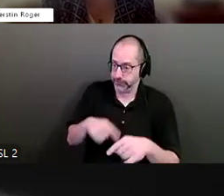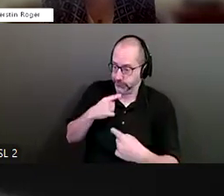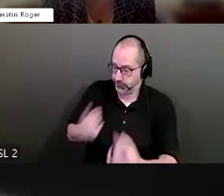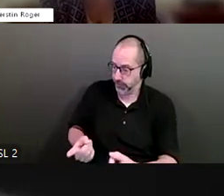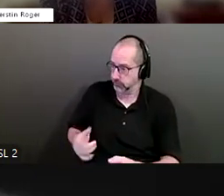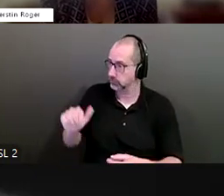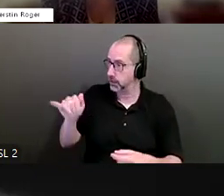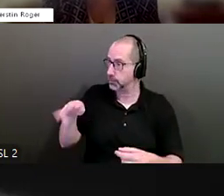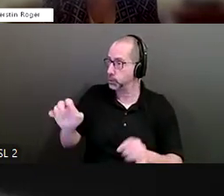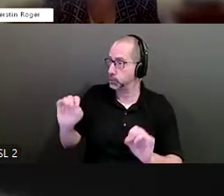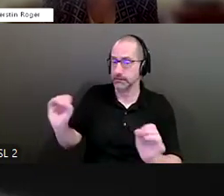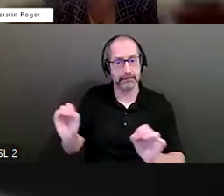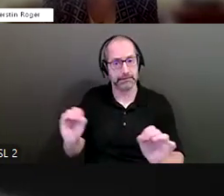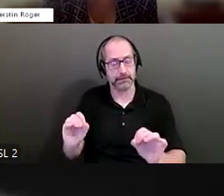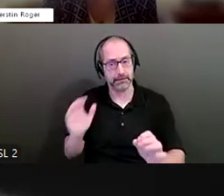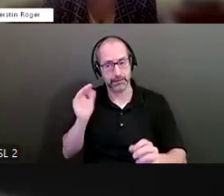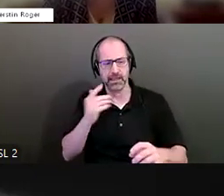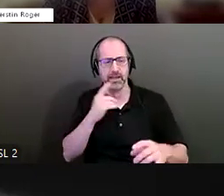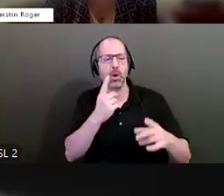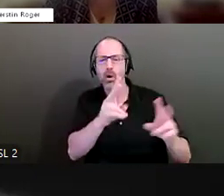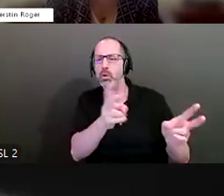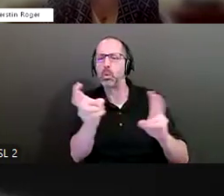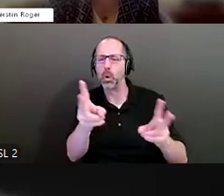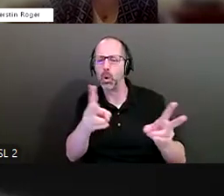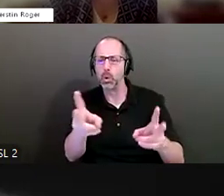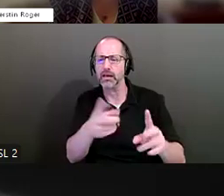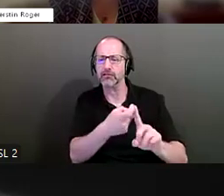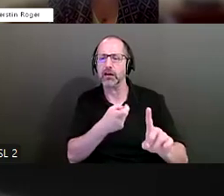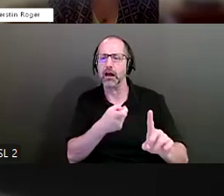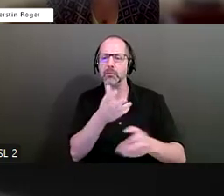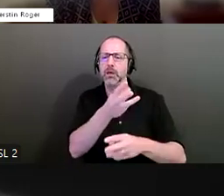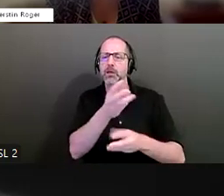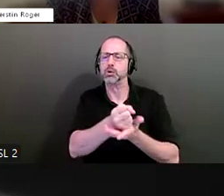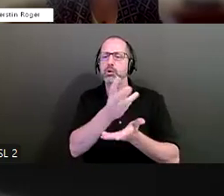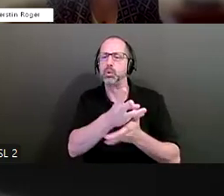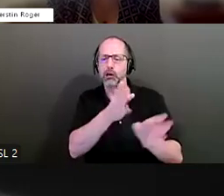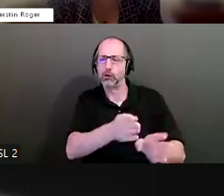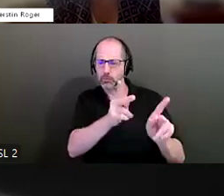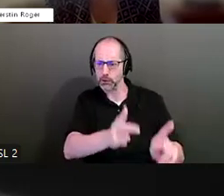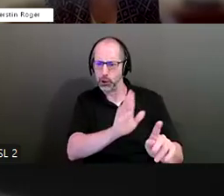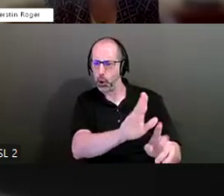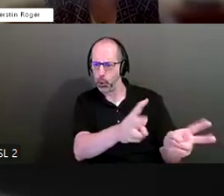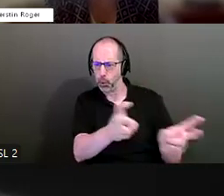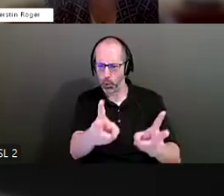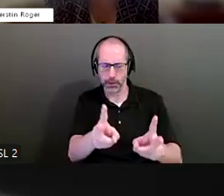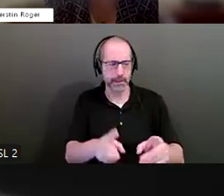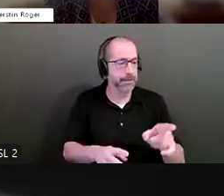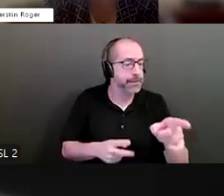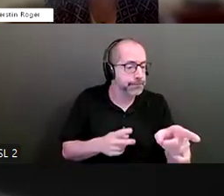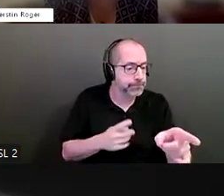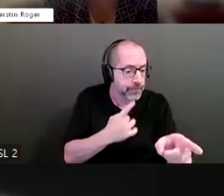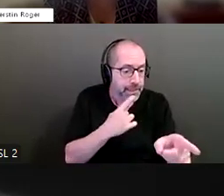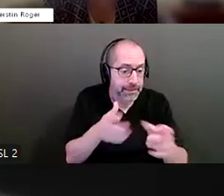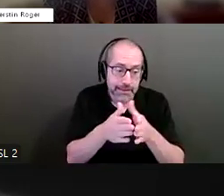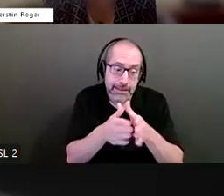and I'll read one quote here from a community social worker. Generally speaking, I don't like